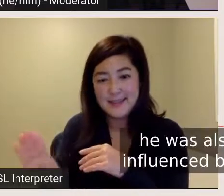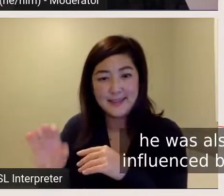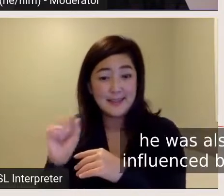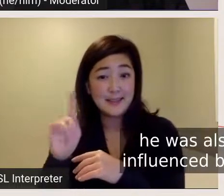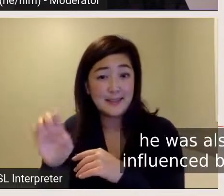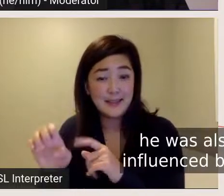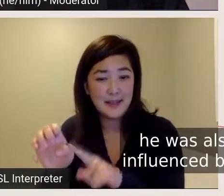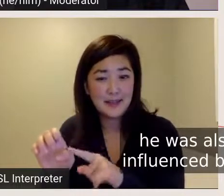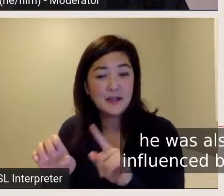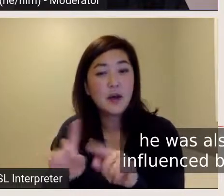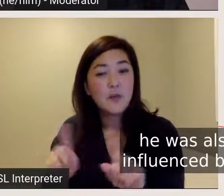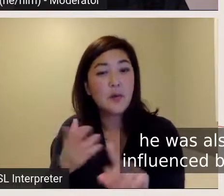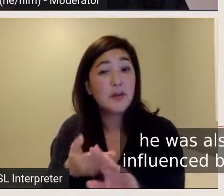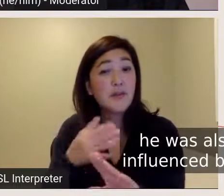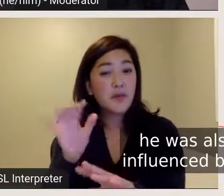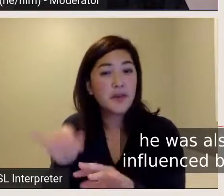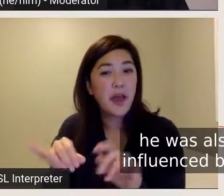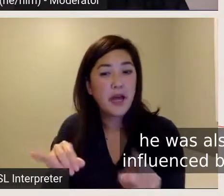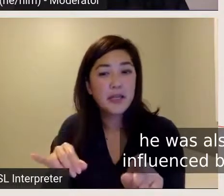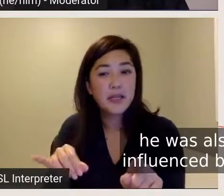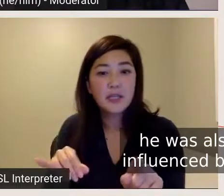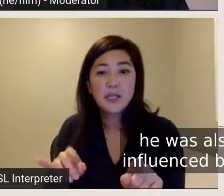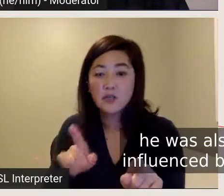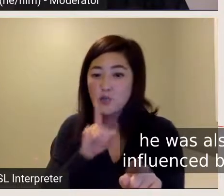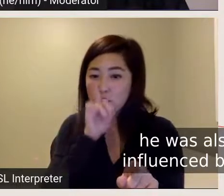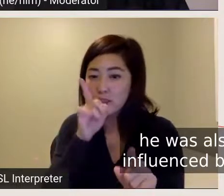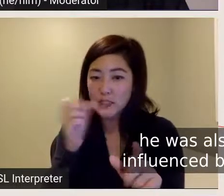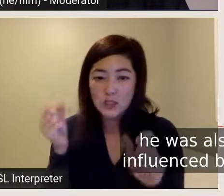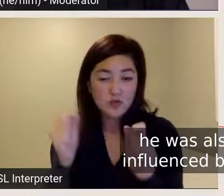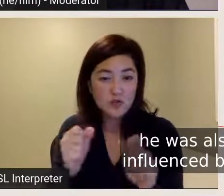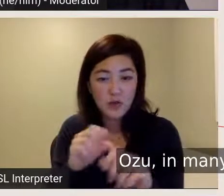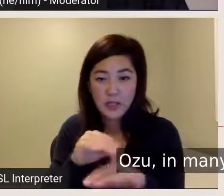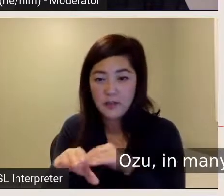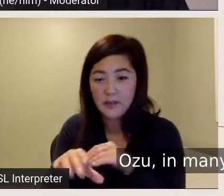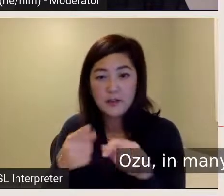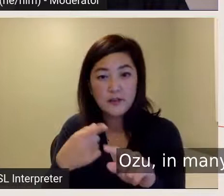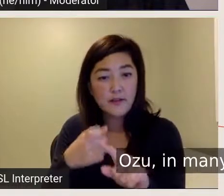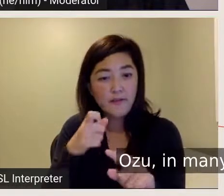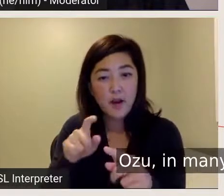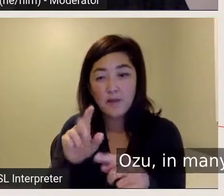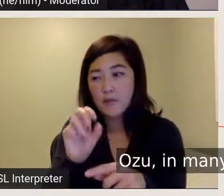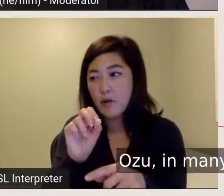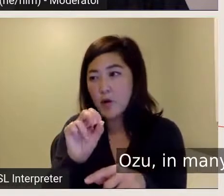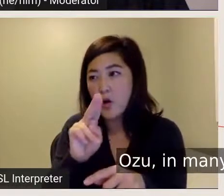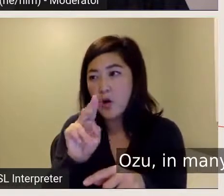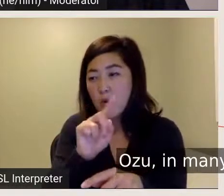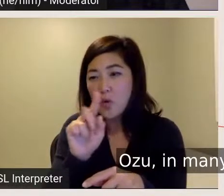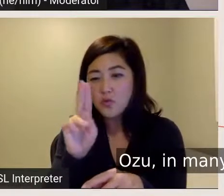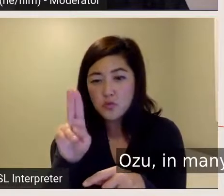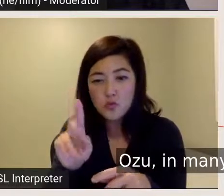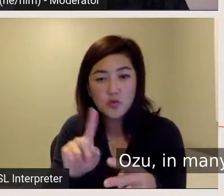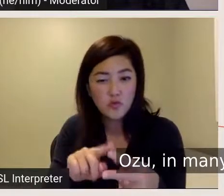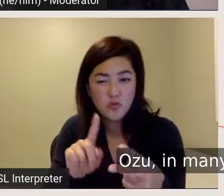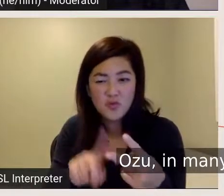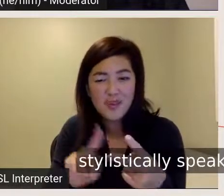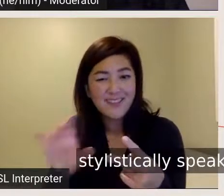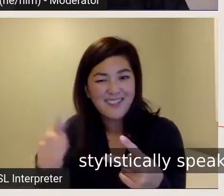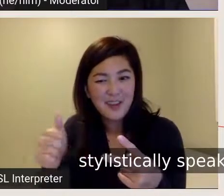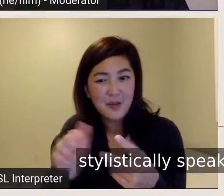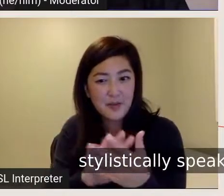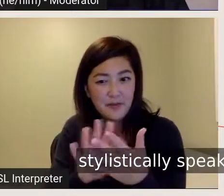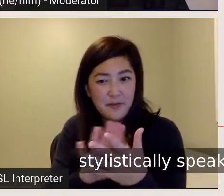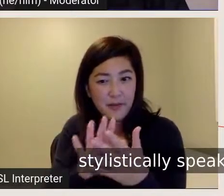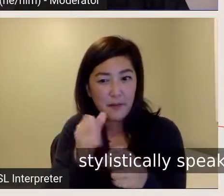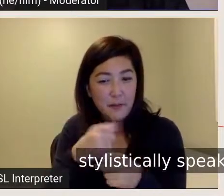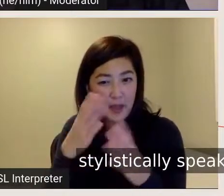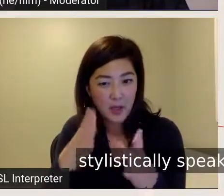he was also strongly influenced by Kurosawa, Ozu, and in many of his films,